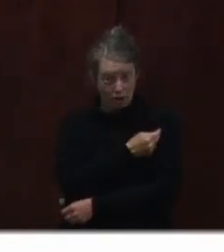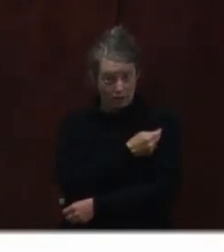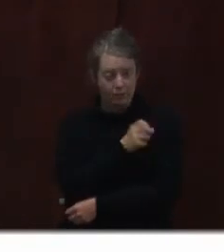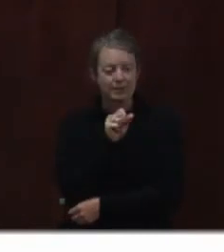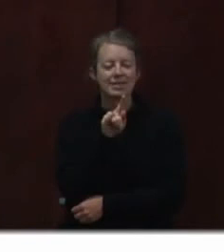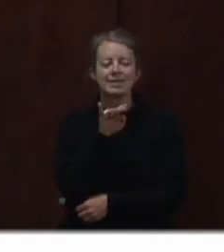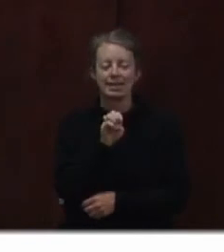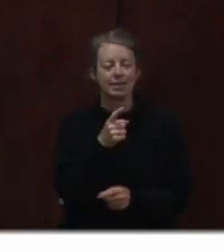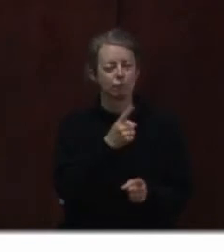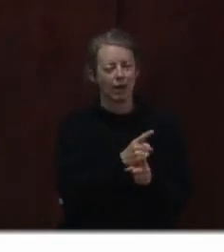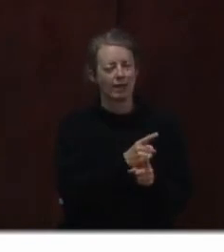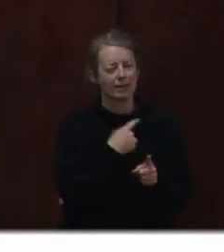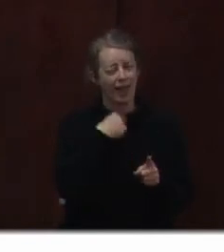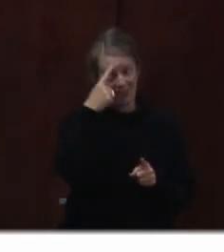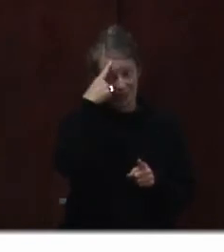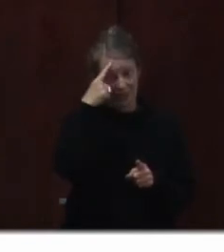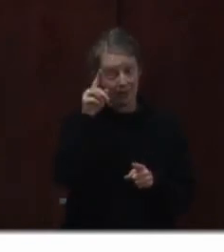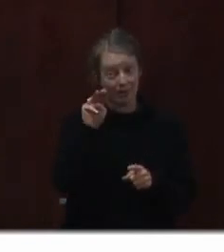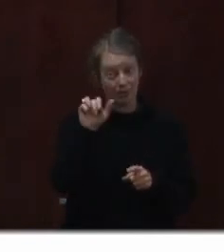got another, an